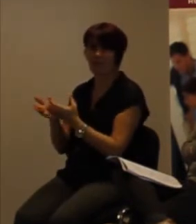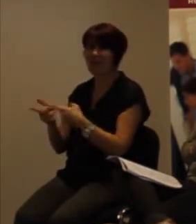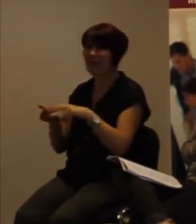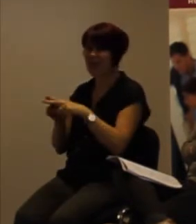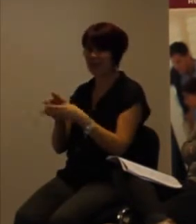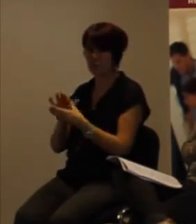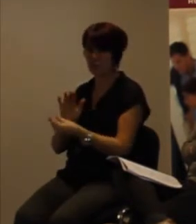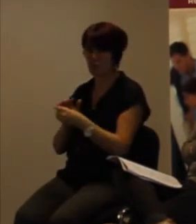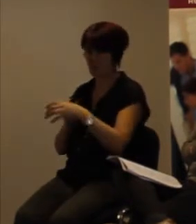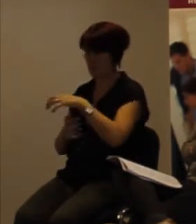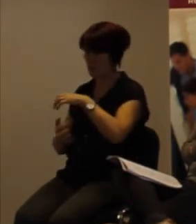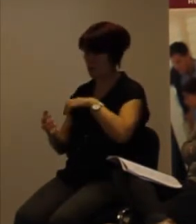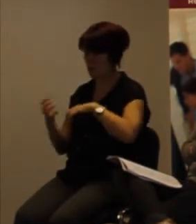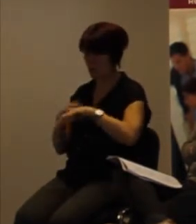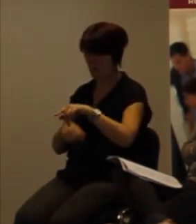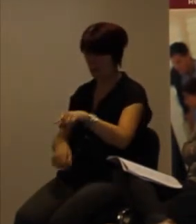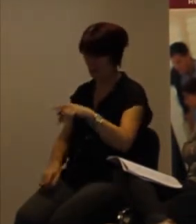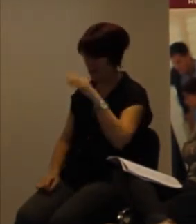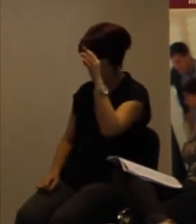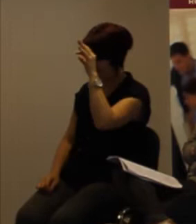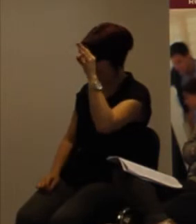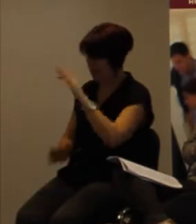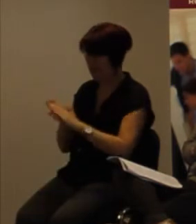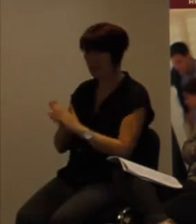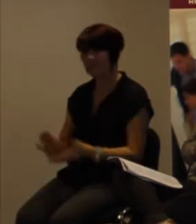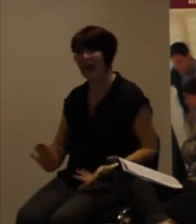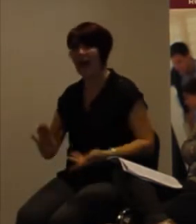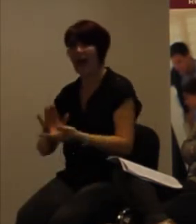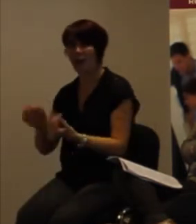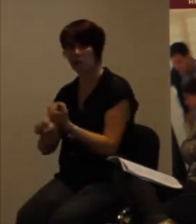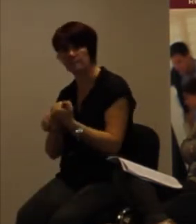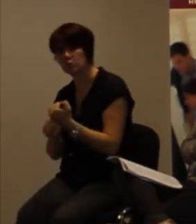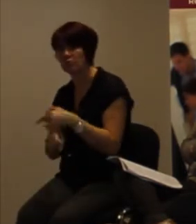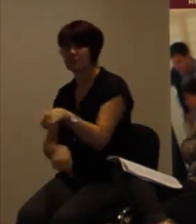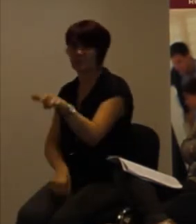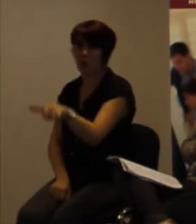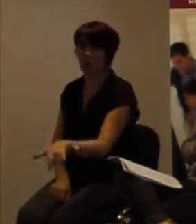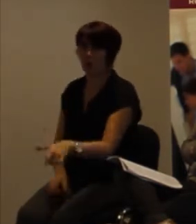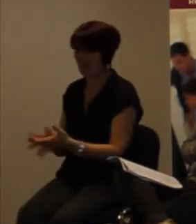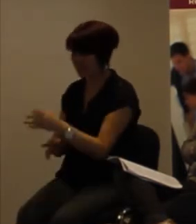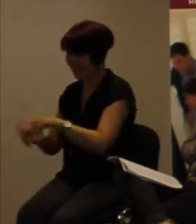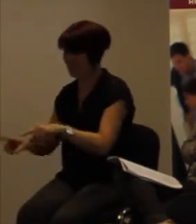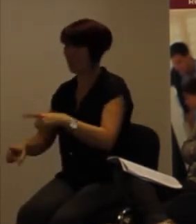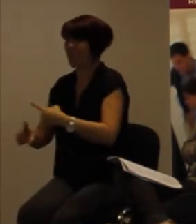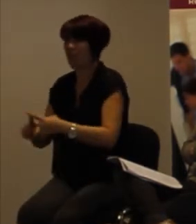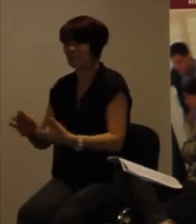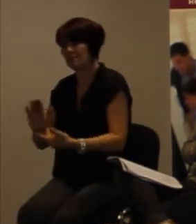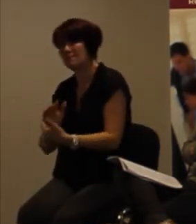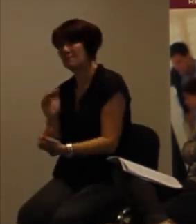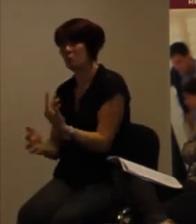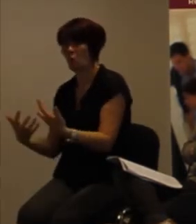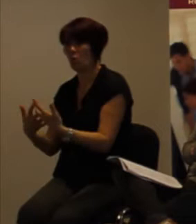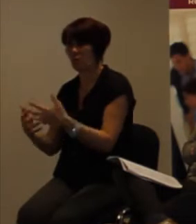complex or difficult for the learner, we're going to be adding considerably to the burden upon that learner. We need to be careful that that's